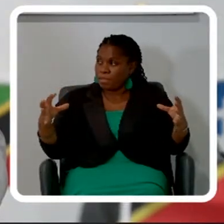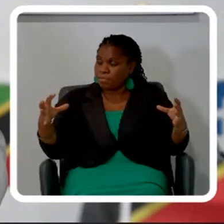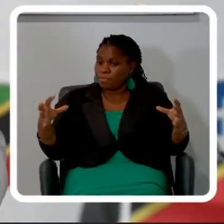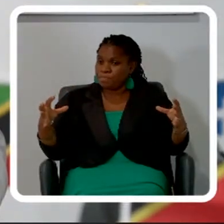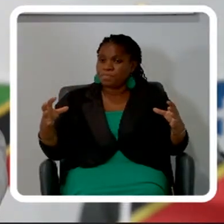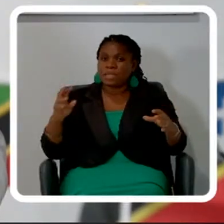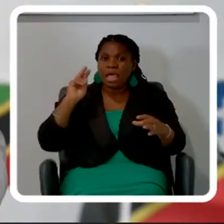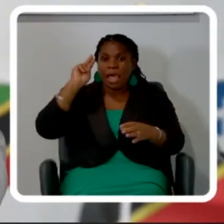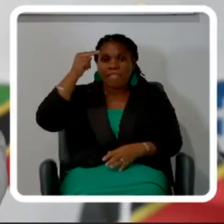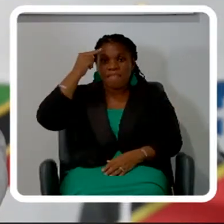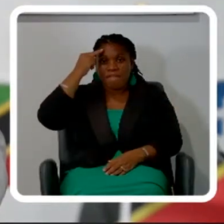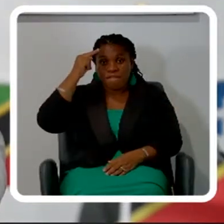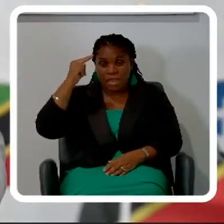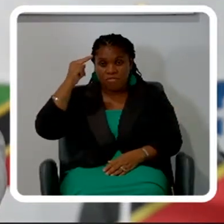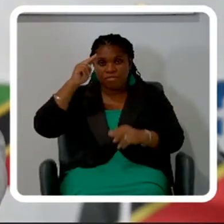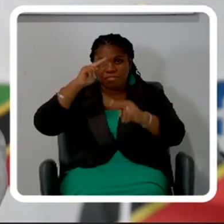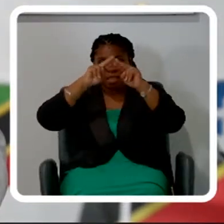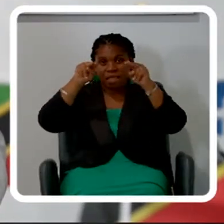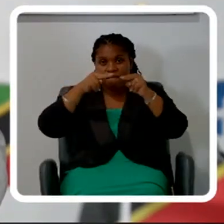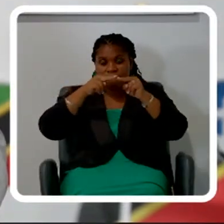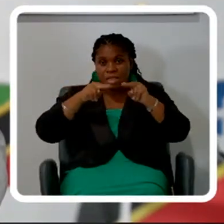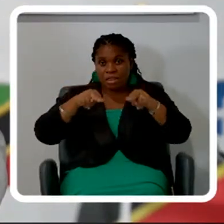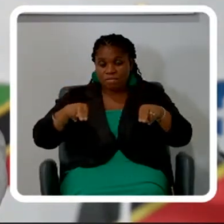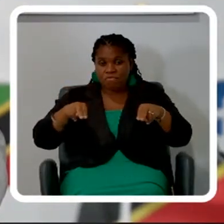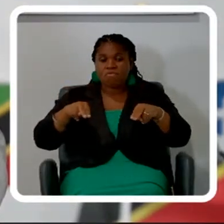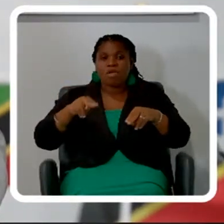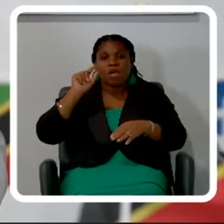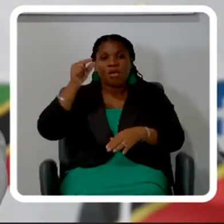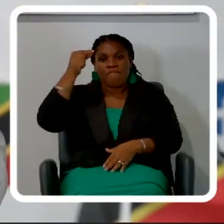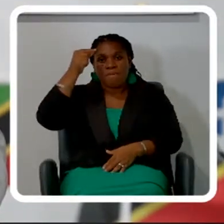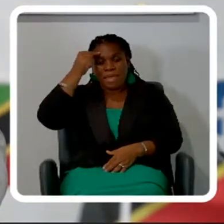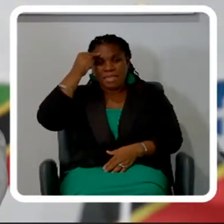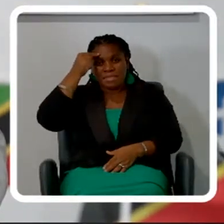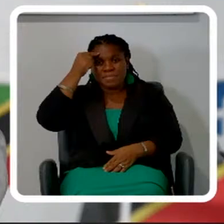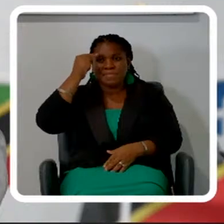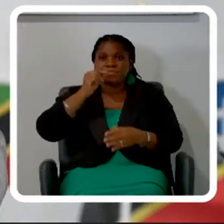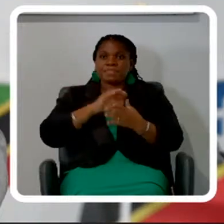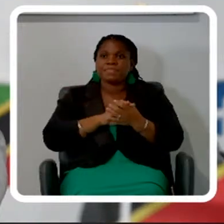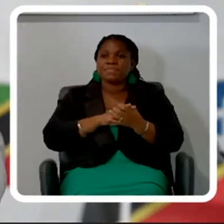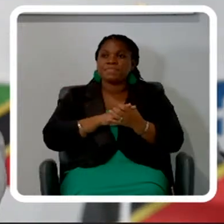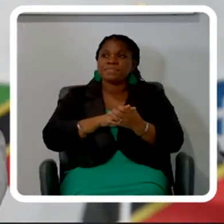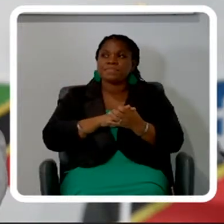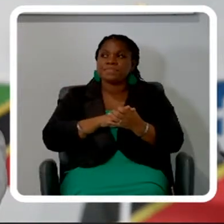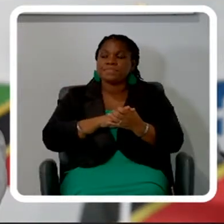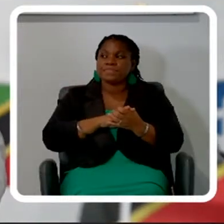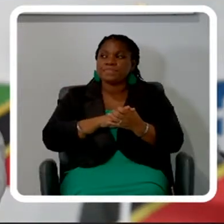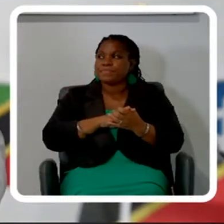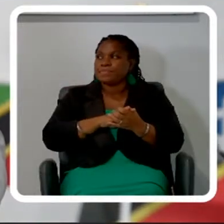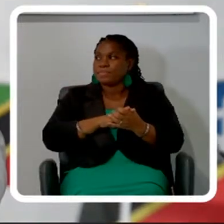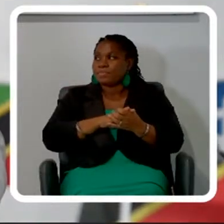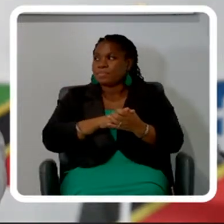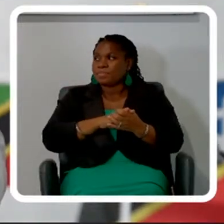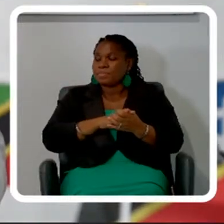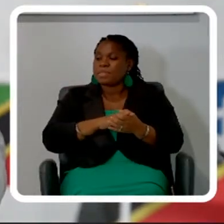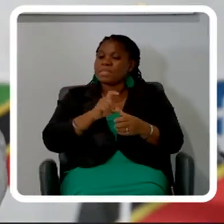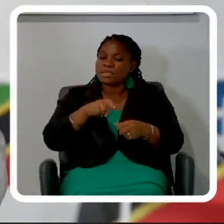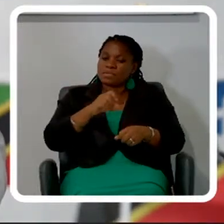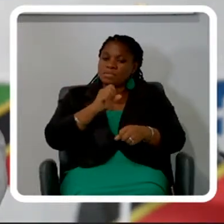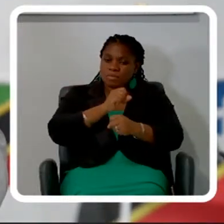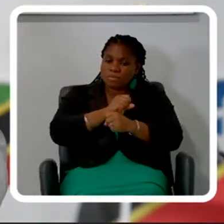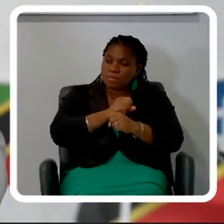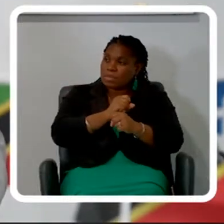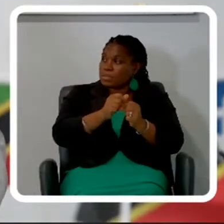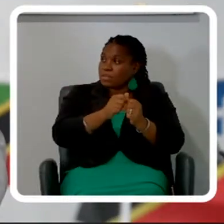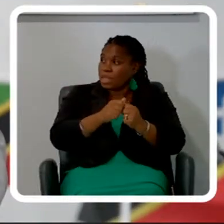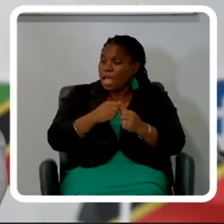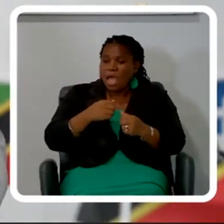government is working with the Nevis Island administration on that project. I don't know if he gave the numbers, but he would have